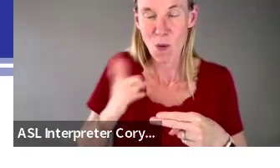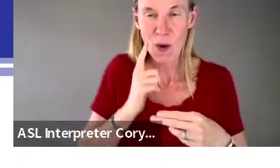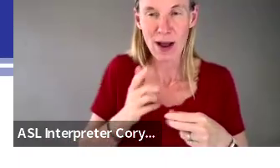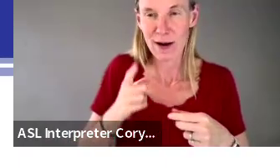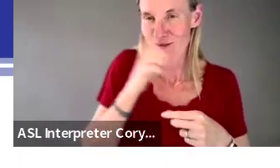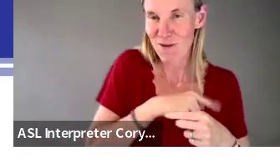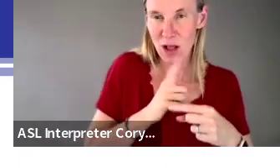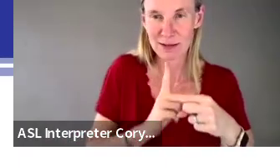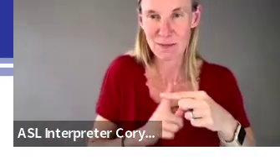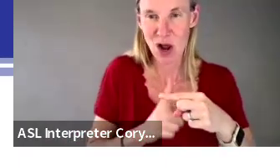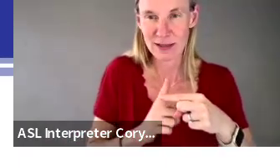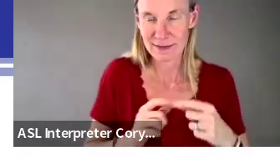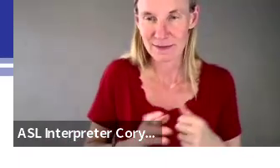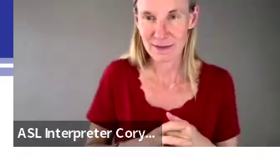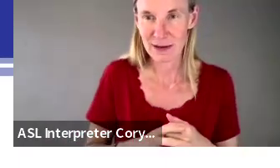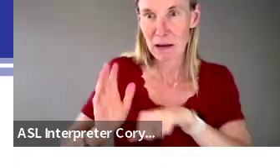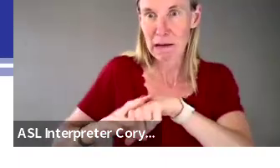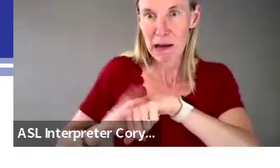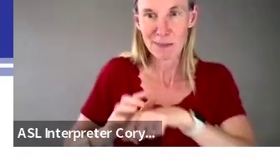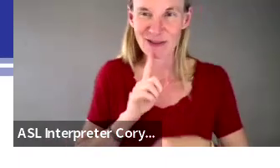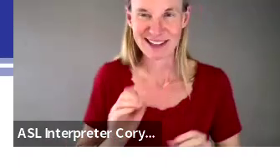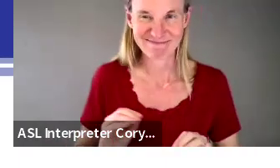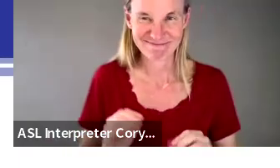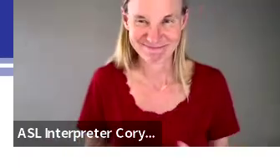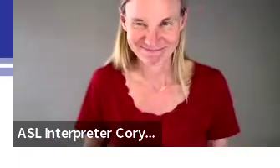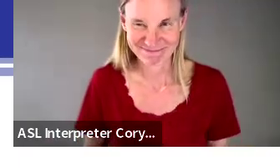So, like for example,